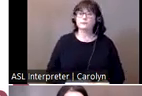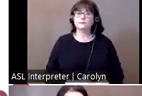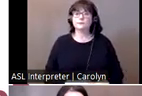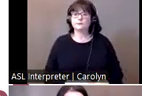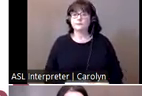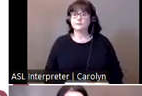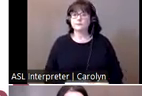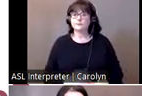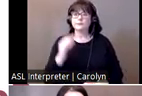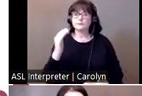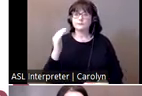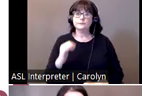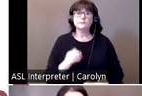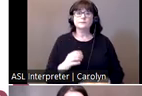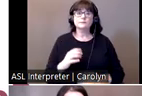Sharing the value in taking them.